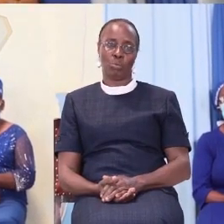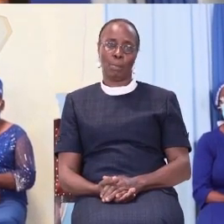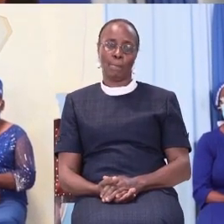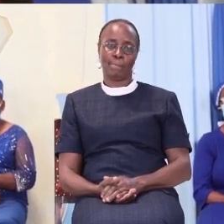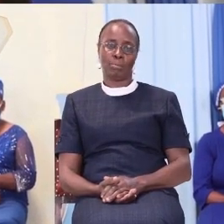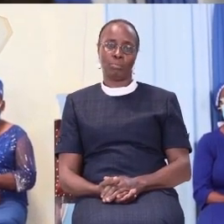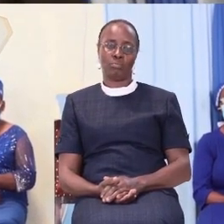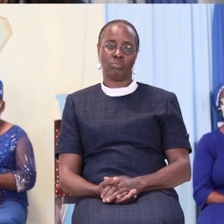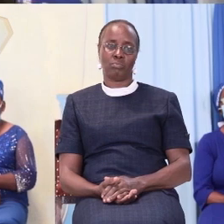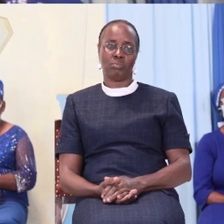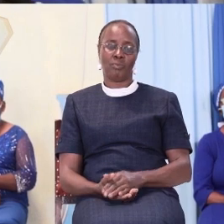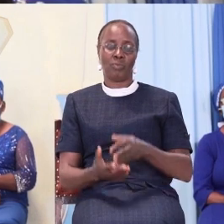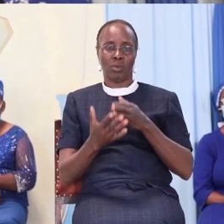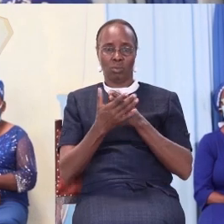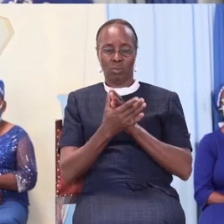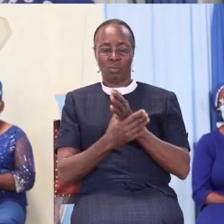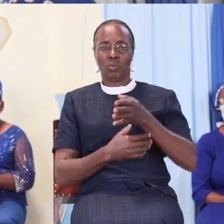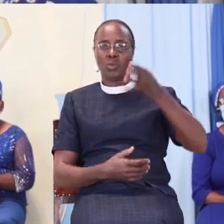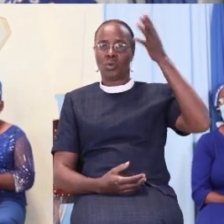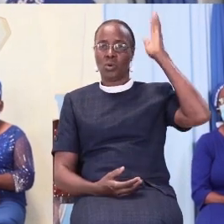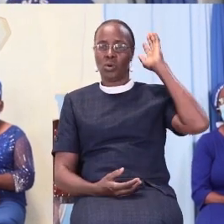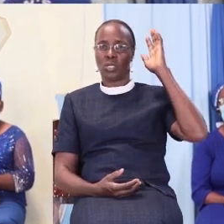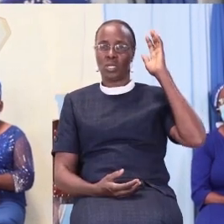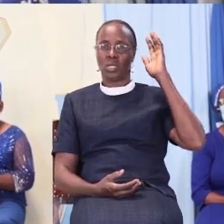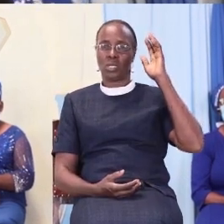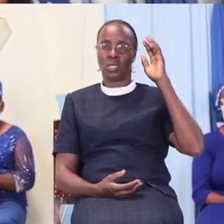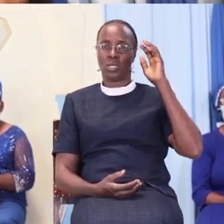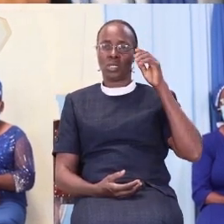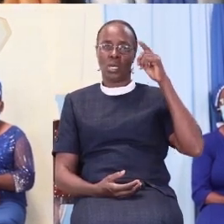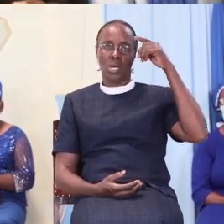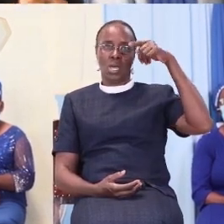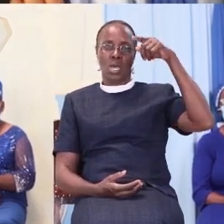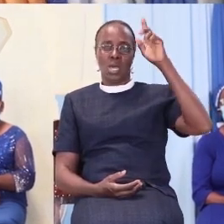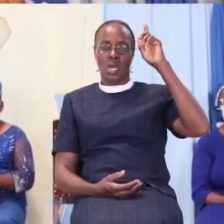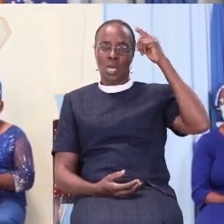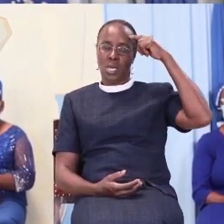through God and in his own wisdom that he chose us.